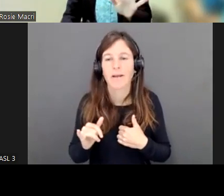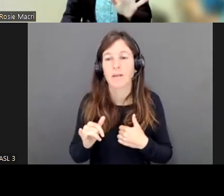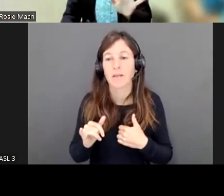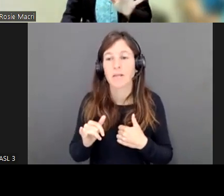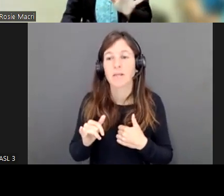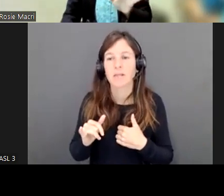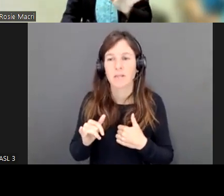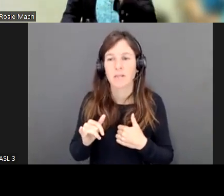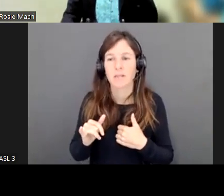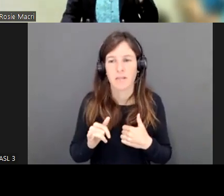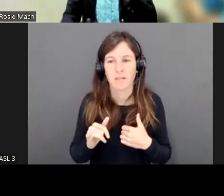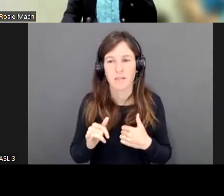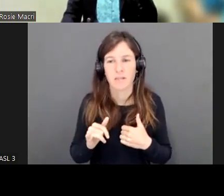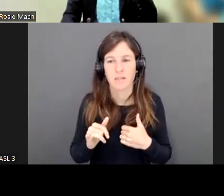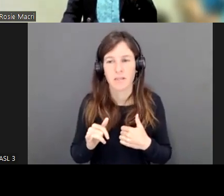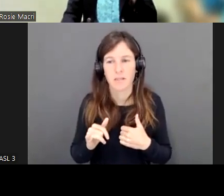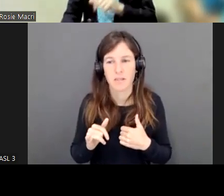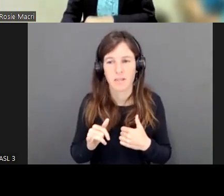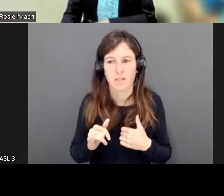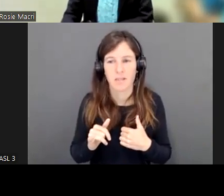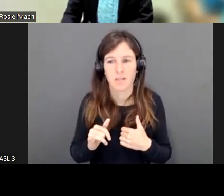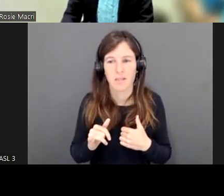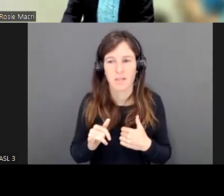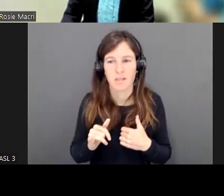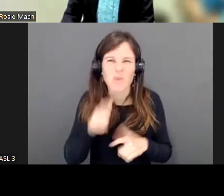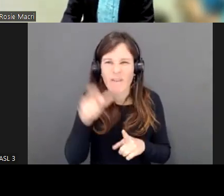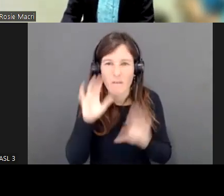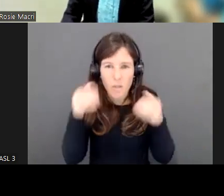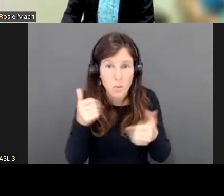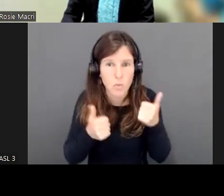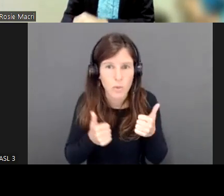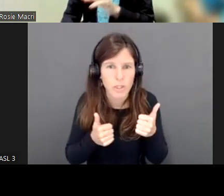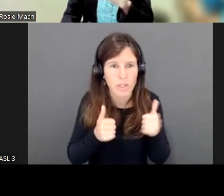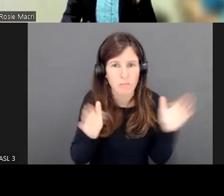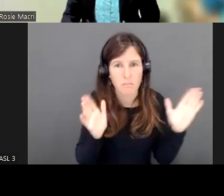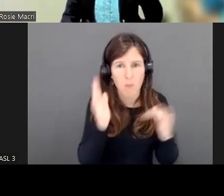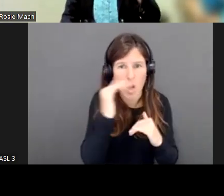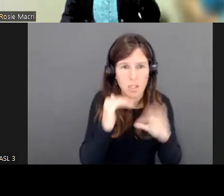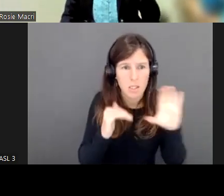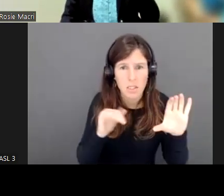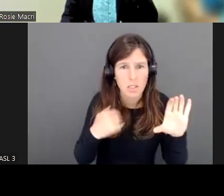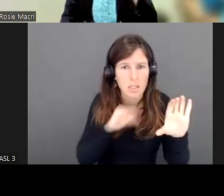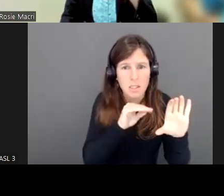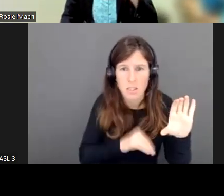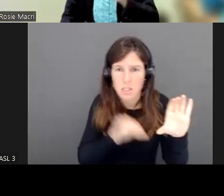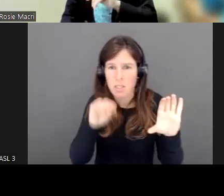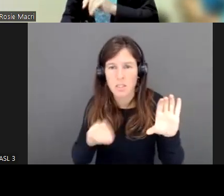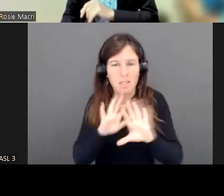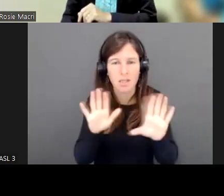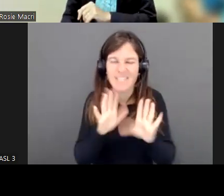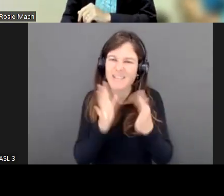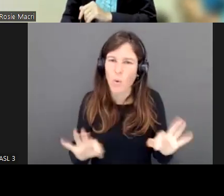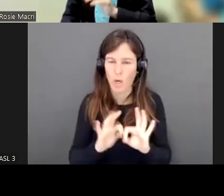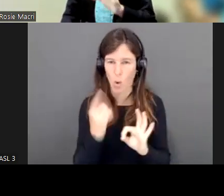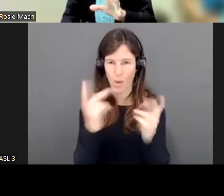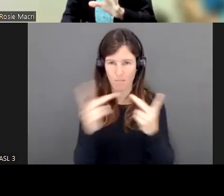you to be less concerned about which box things should go in. It's more so about, do we have all the information in one place